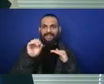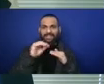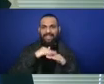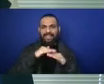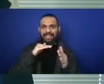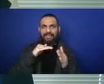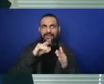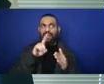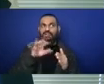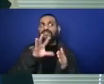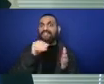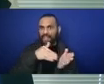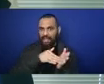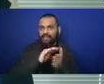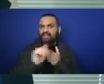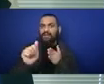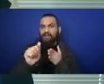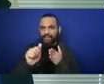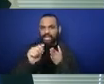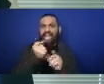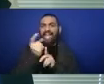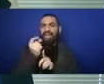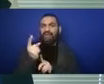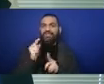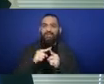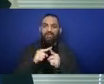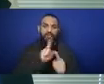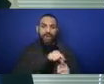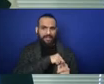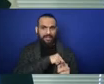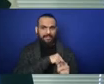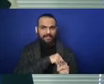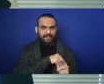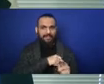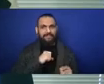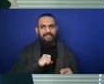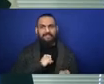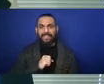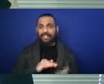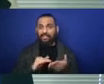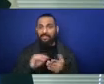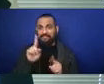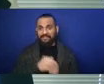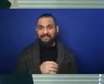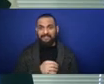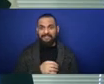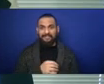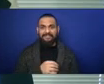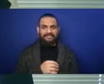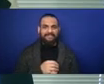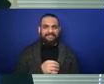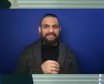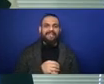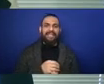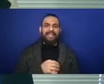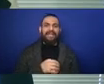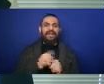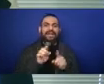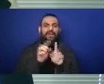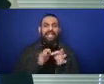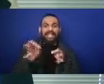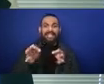$150,000 annually to qualify. Excuse me. An extension of critical unemployment insurance for millions